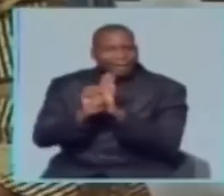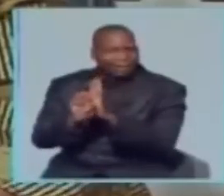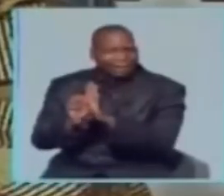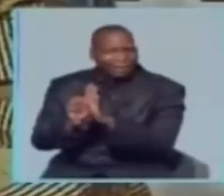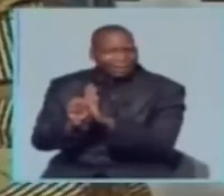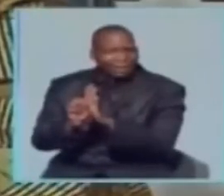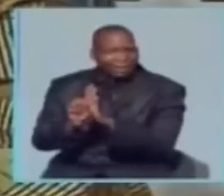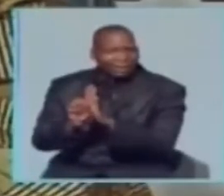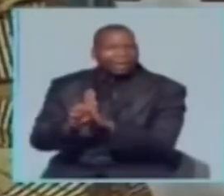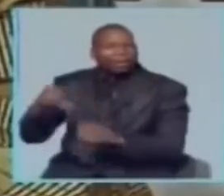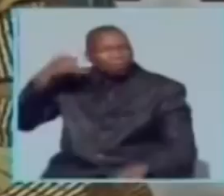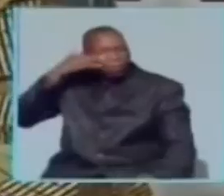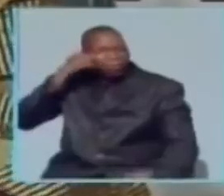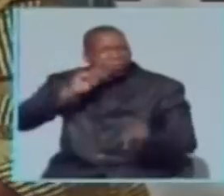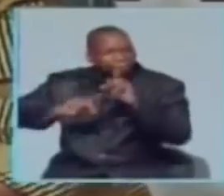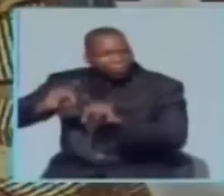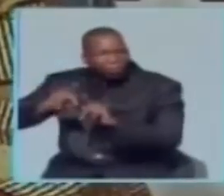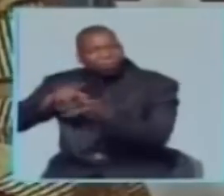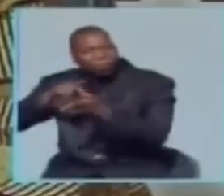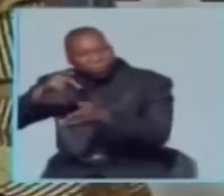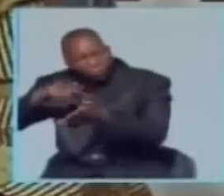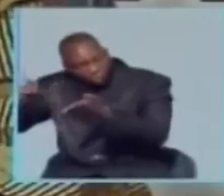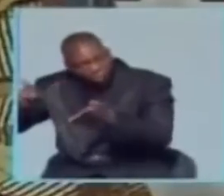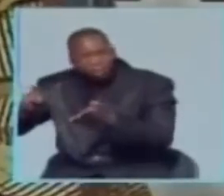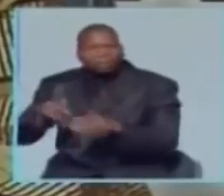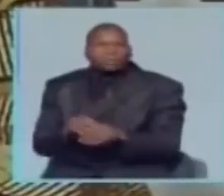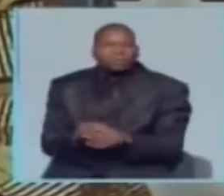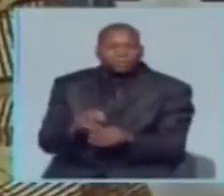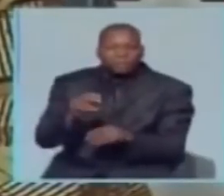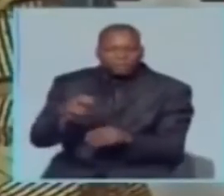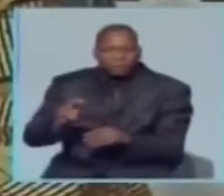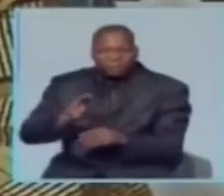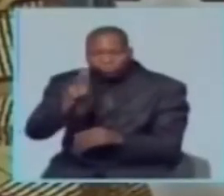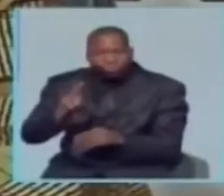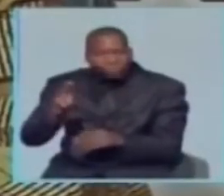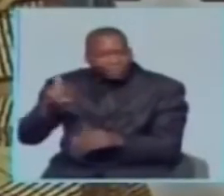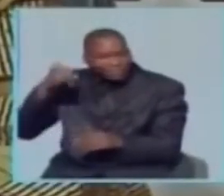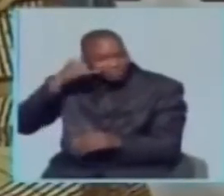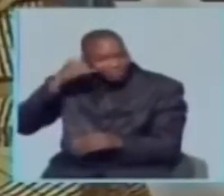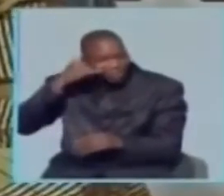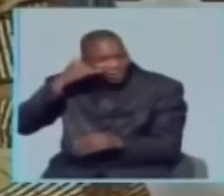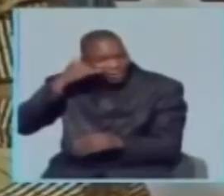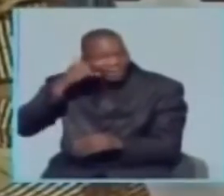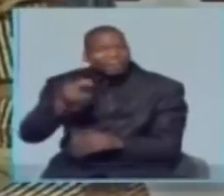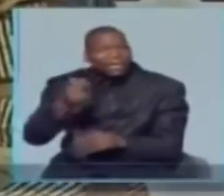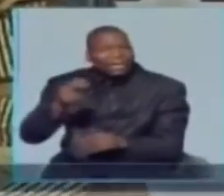people pay for their phones. People spend a lot of money on phones. They pay for a service. And I think the citizens know